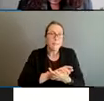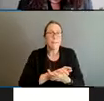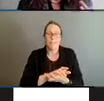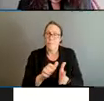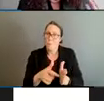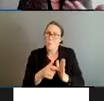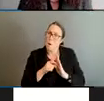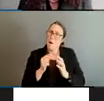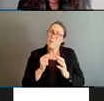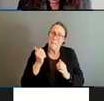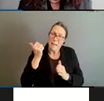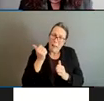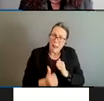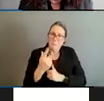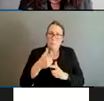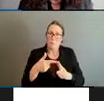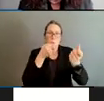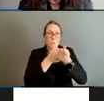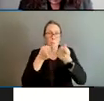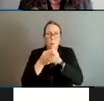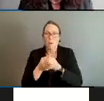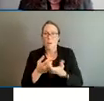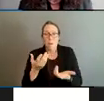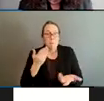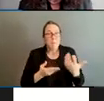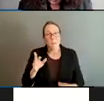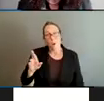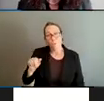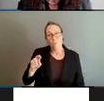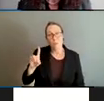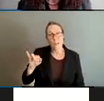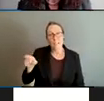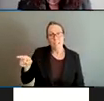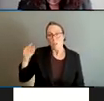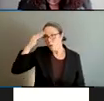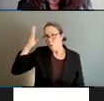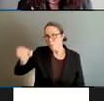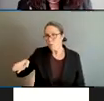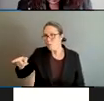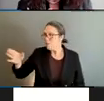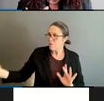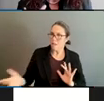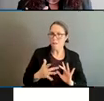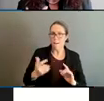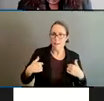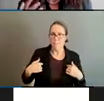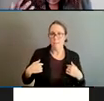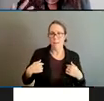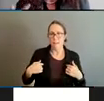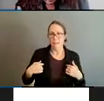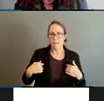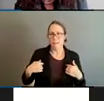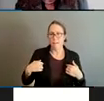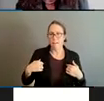so Randy may know somebody, and we've had this, Randy knows of somebody and she reaches out to me, and, you know, and